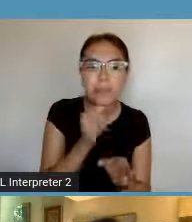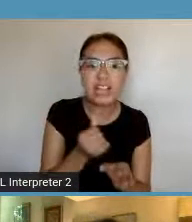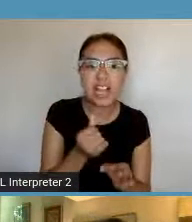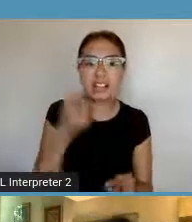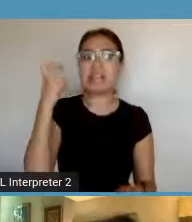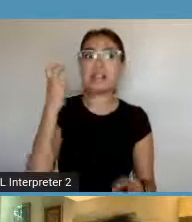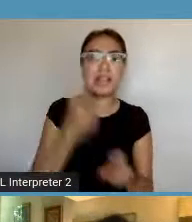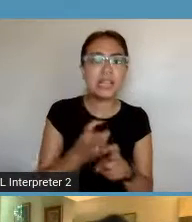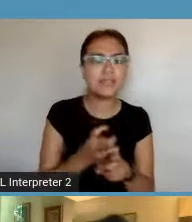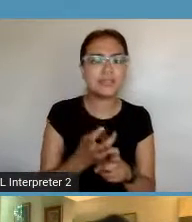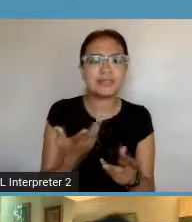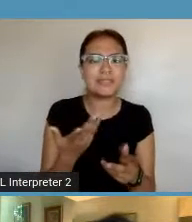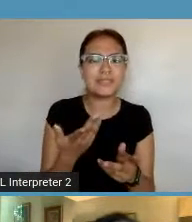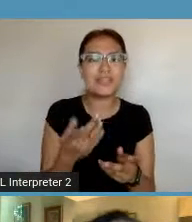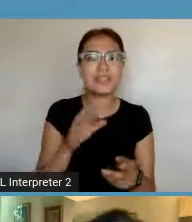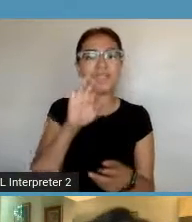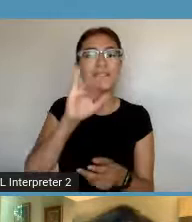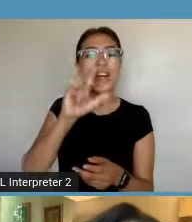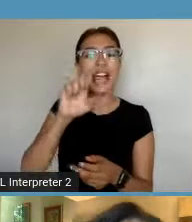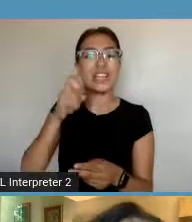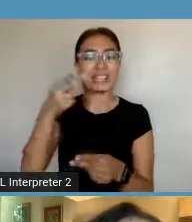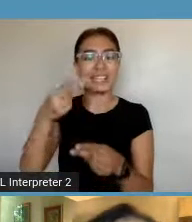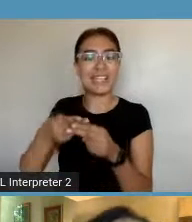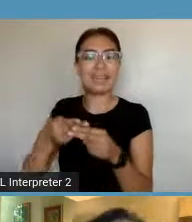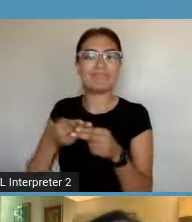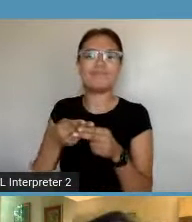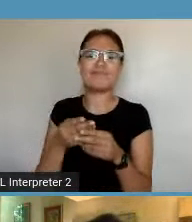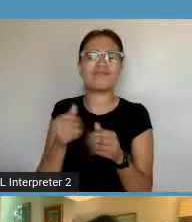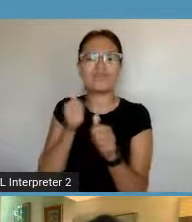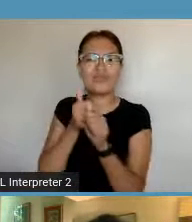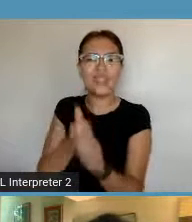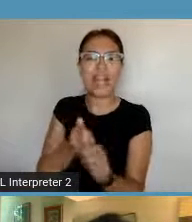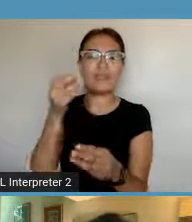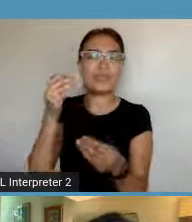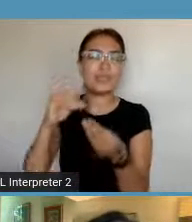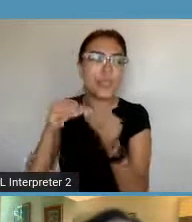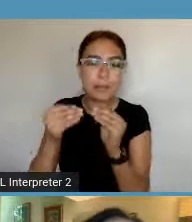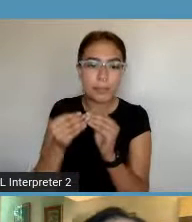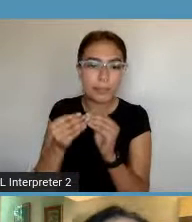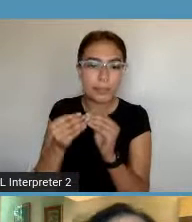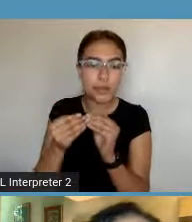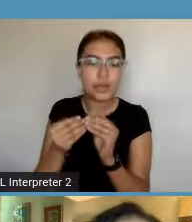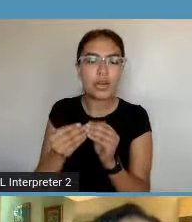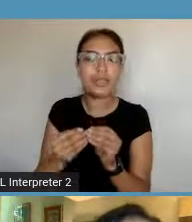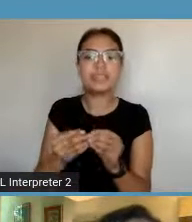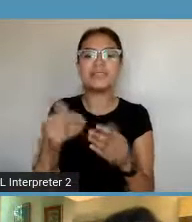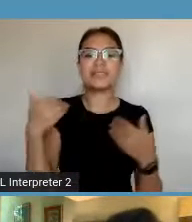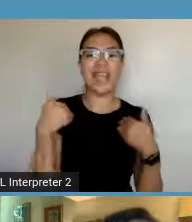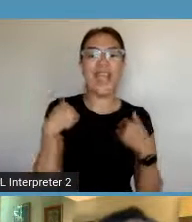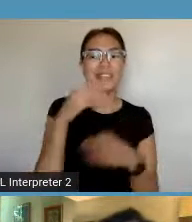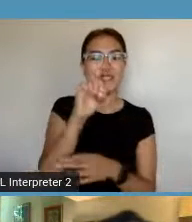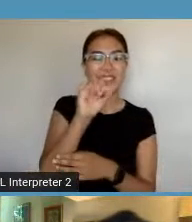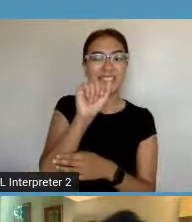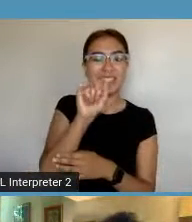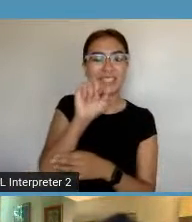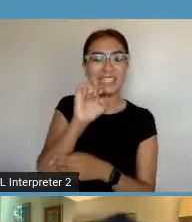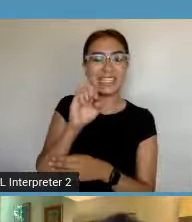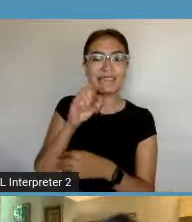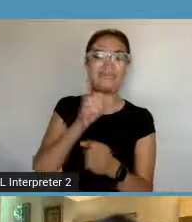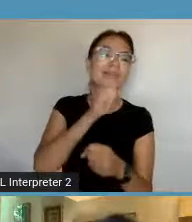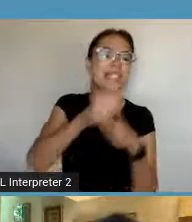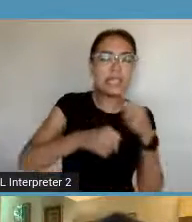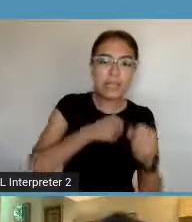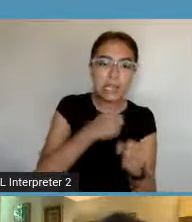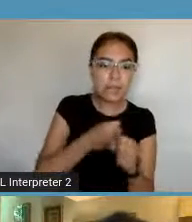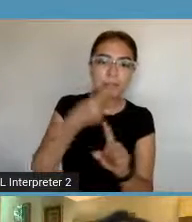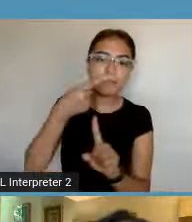your file name should follow a numerical scheme and that it should be dated in a particular year, month, date